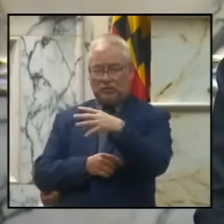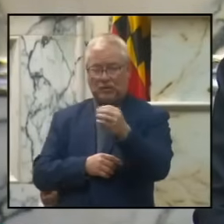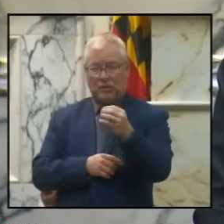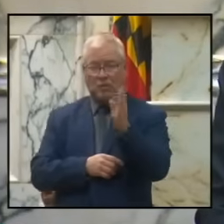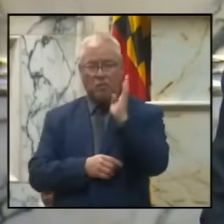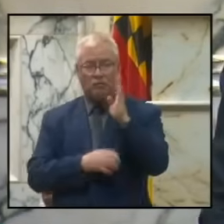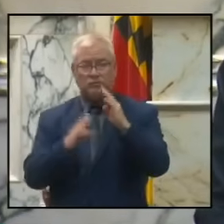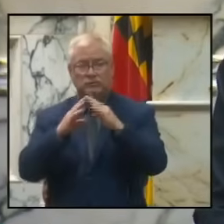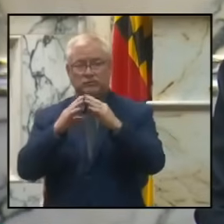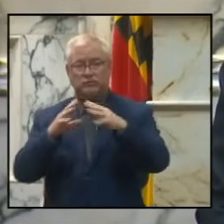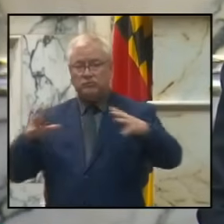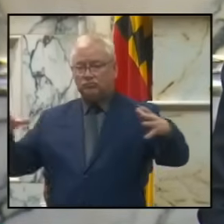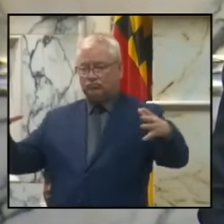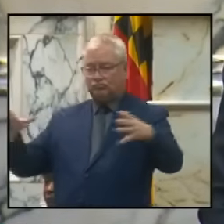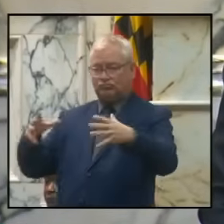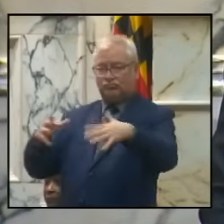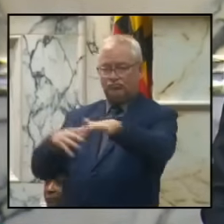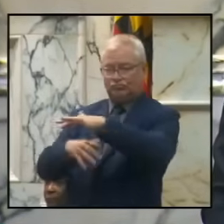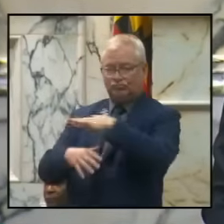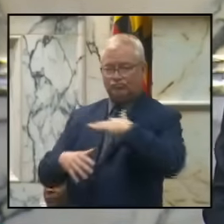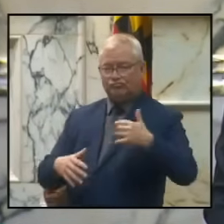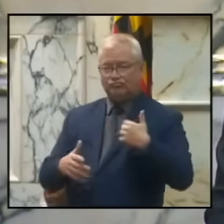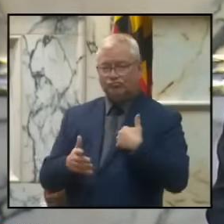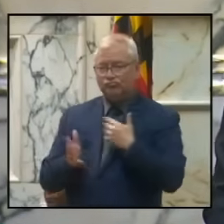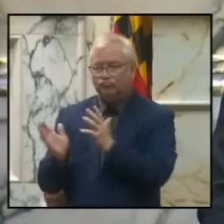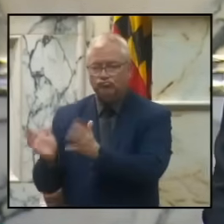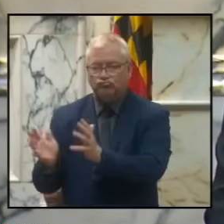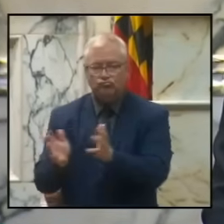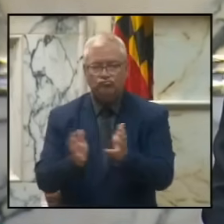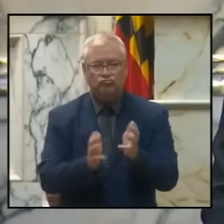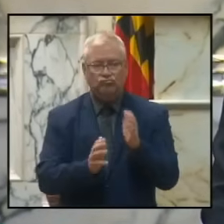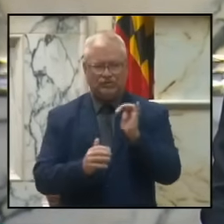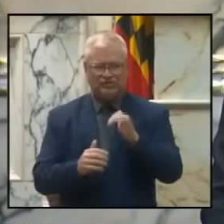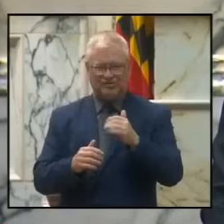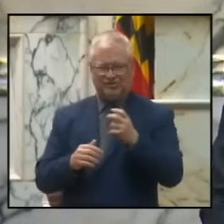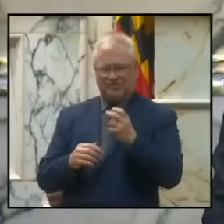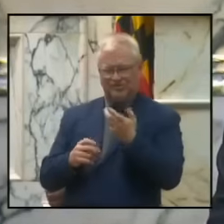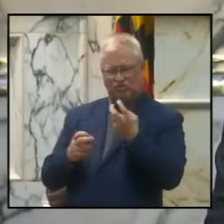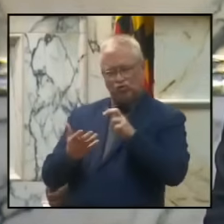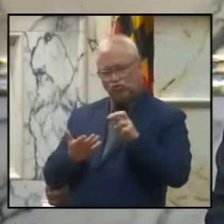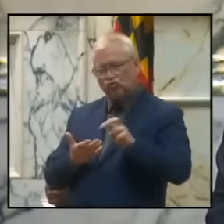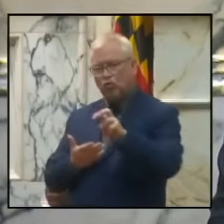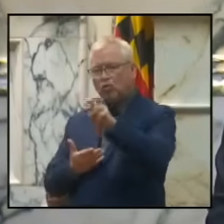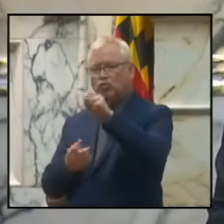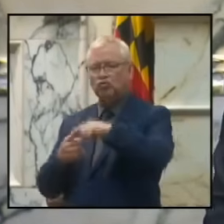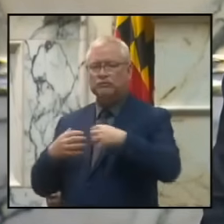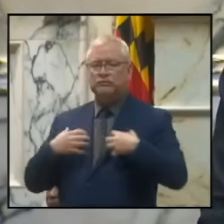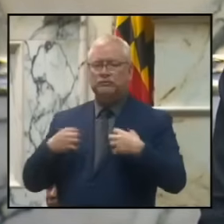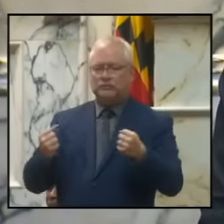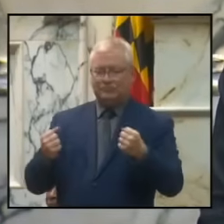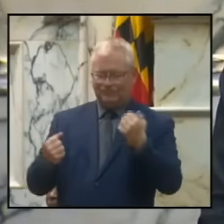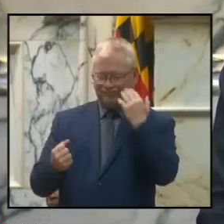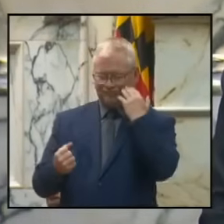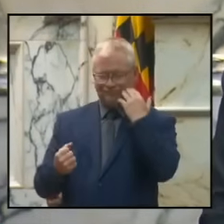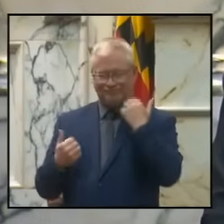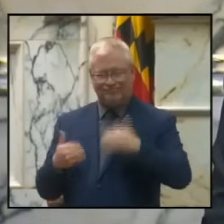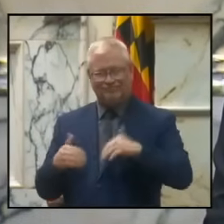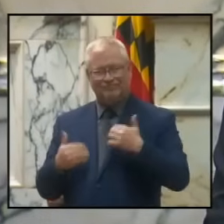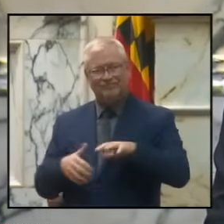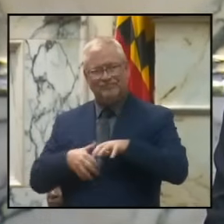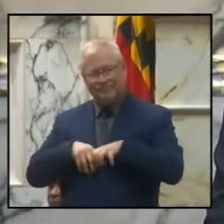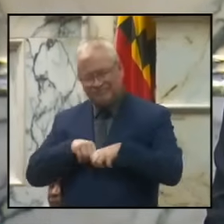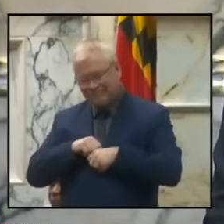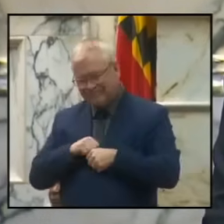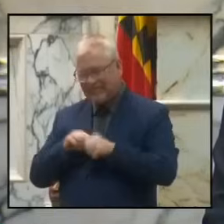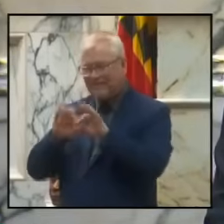It's clear that the journey to healing will be felt by both the family members of those who